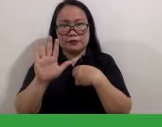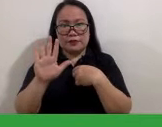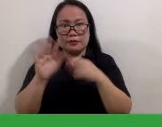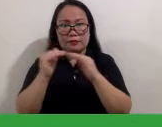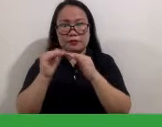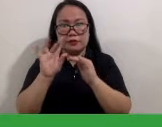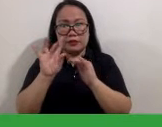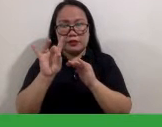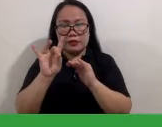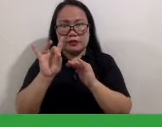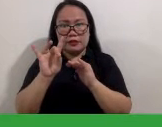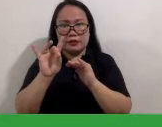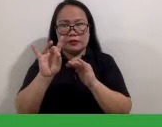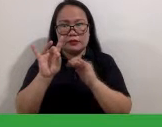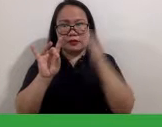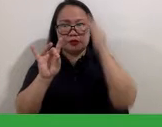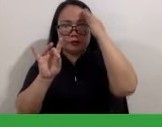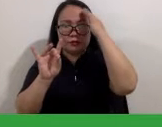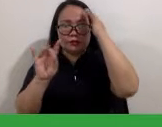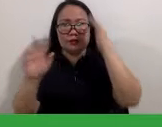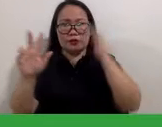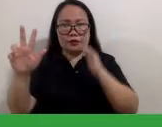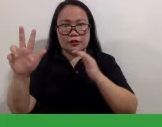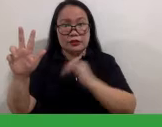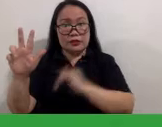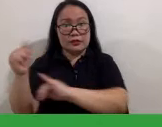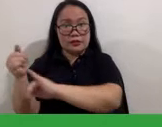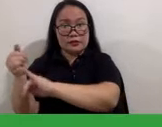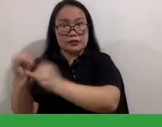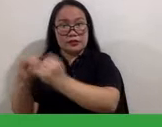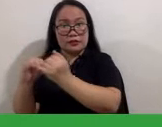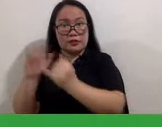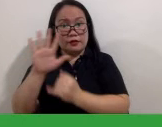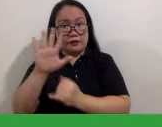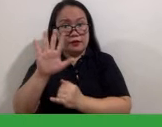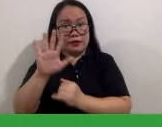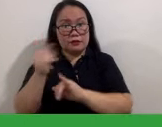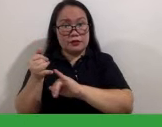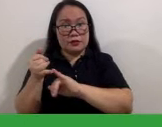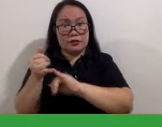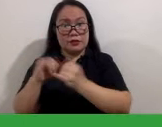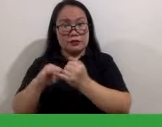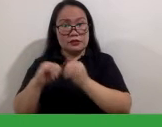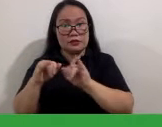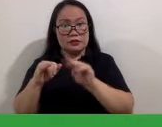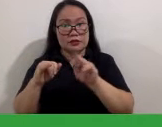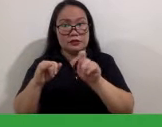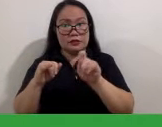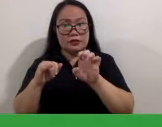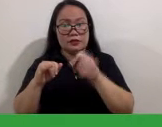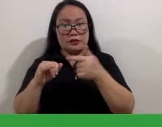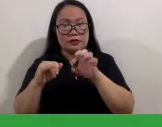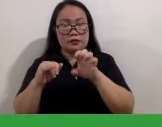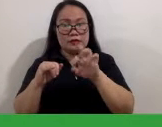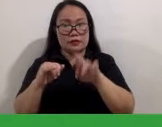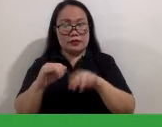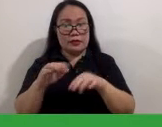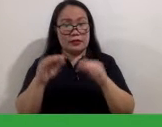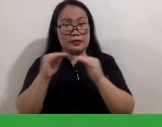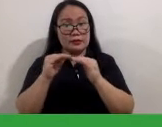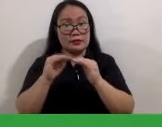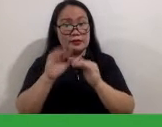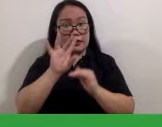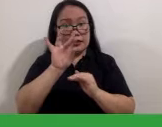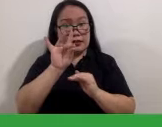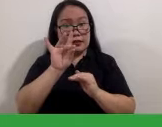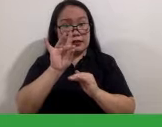8, so we all know that 3 is an integer, 5 is an integer, and the result or the sum is